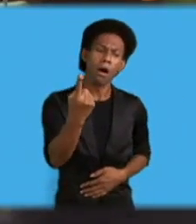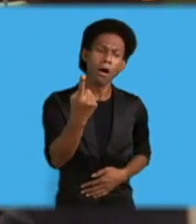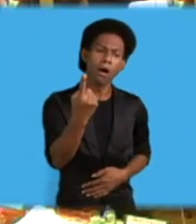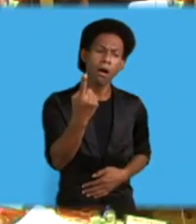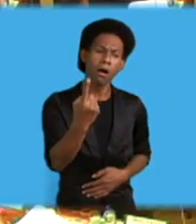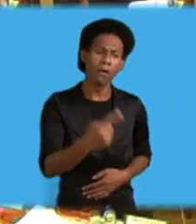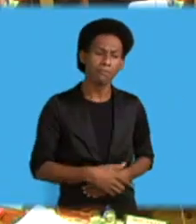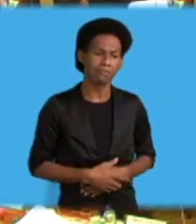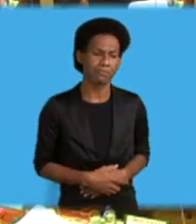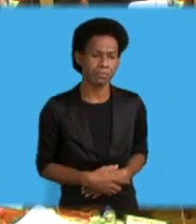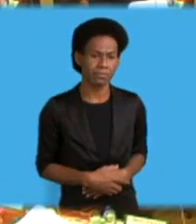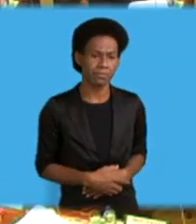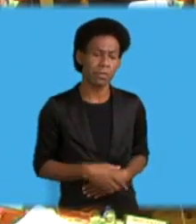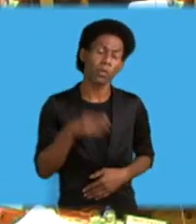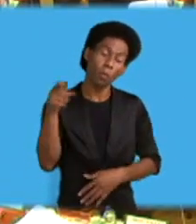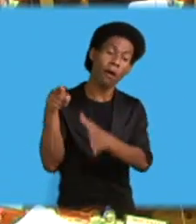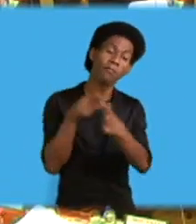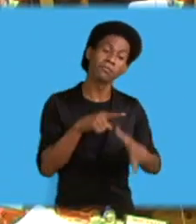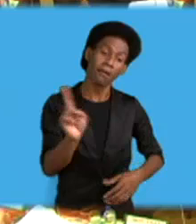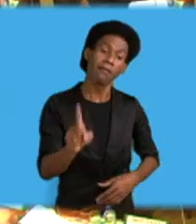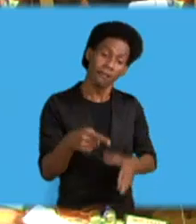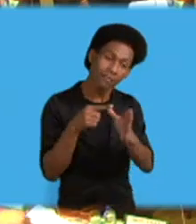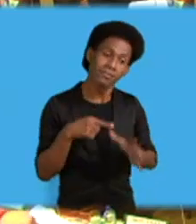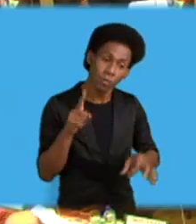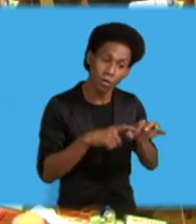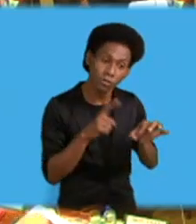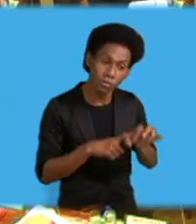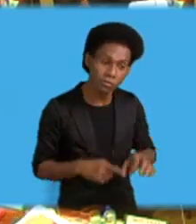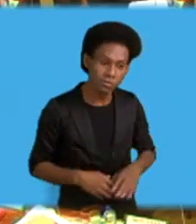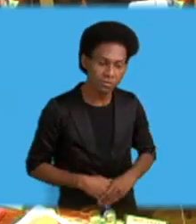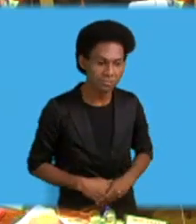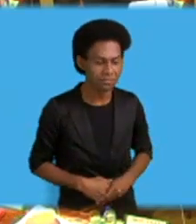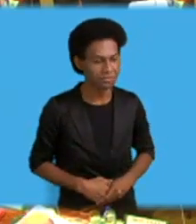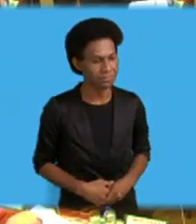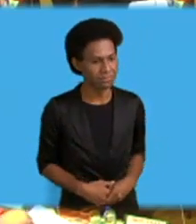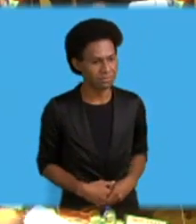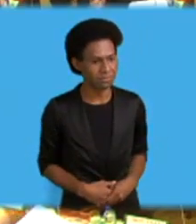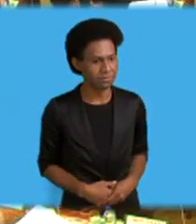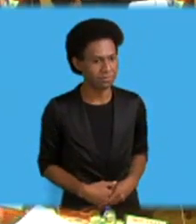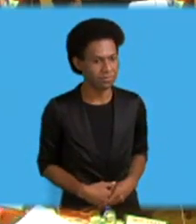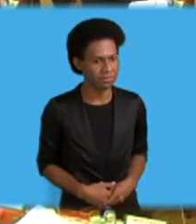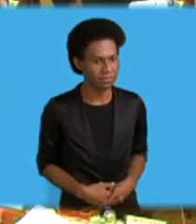You answer the question. You answer my question. Excuse me.